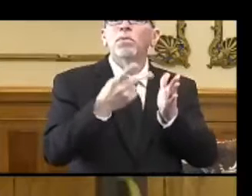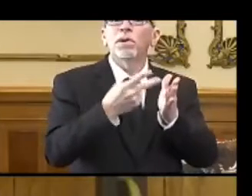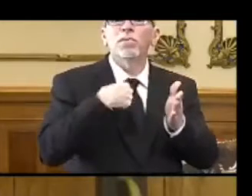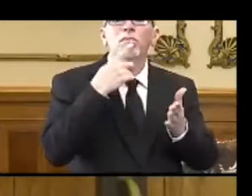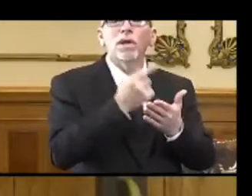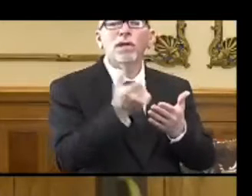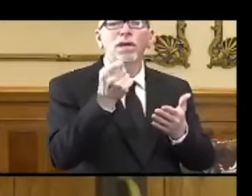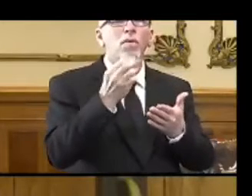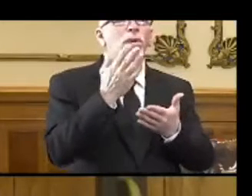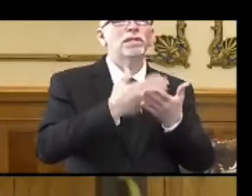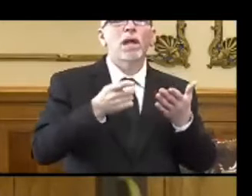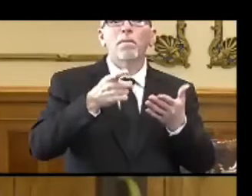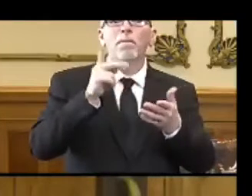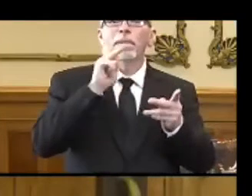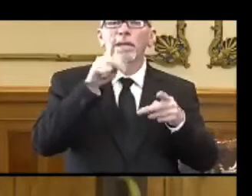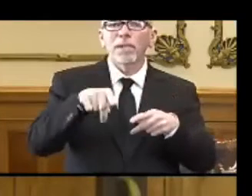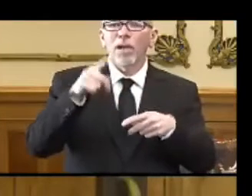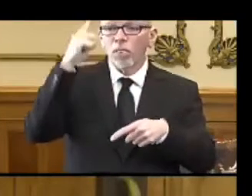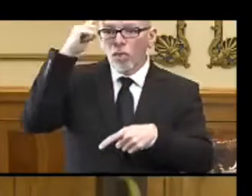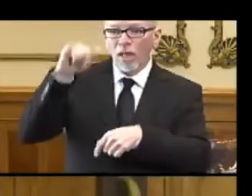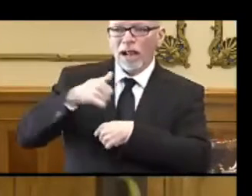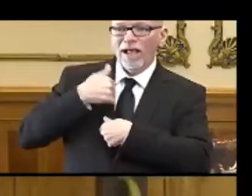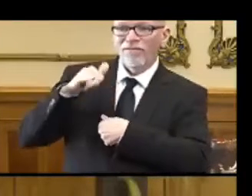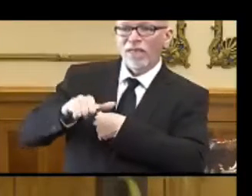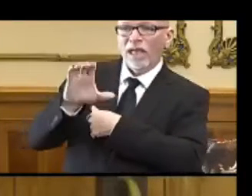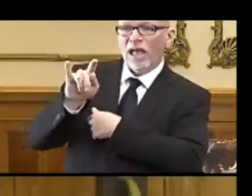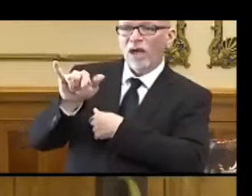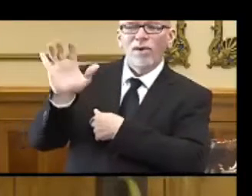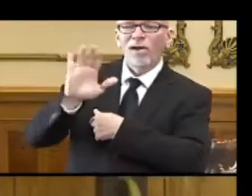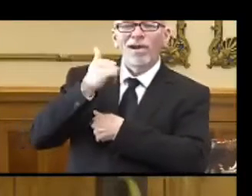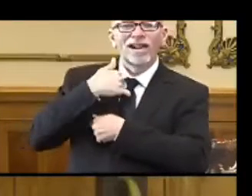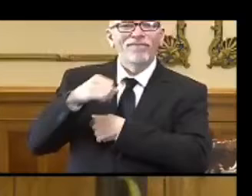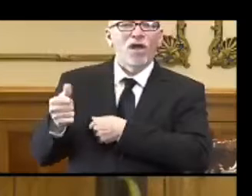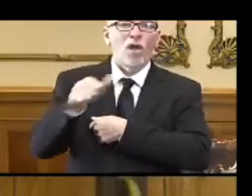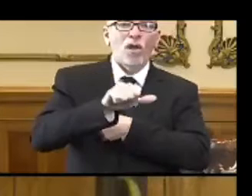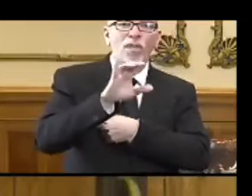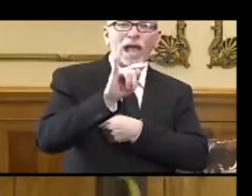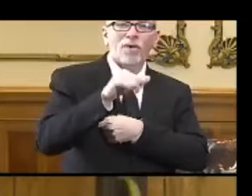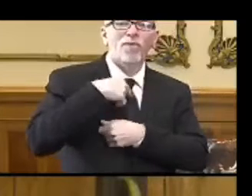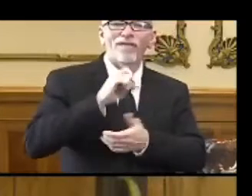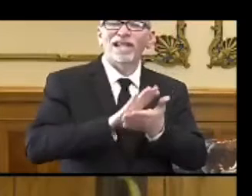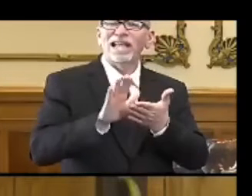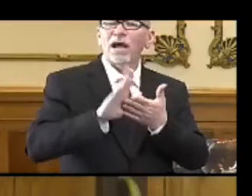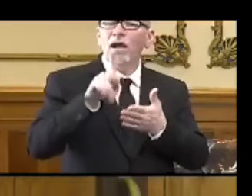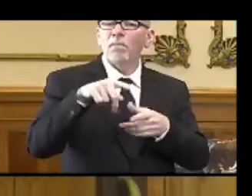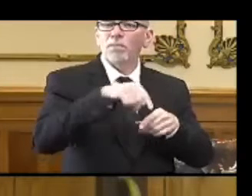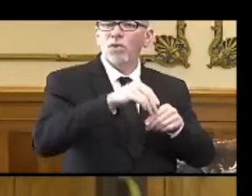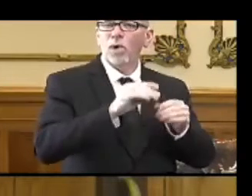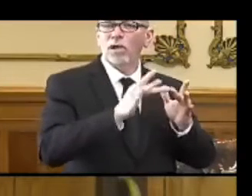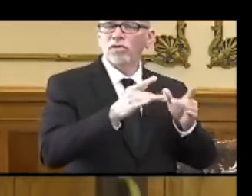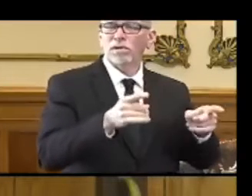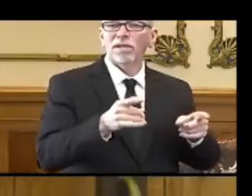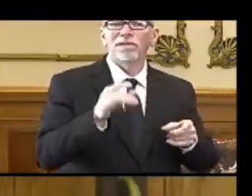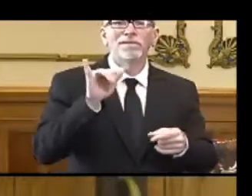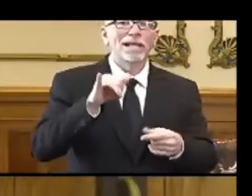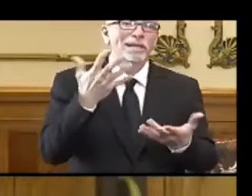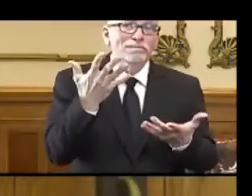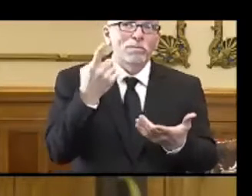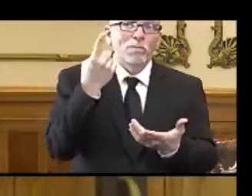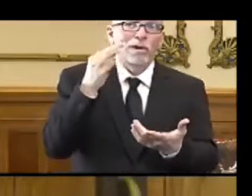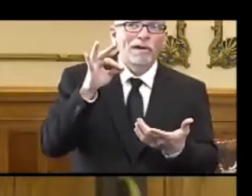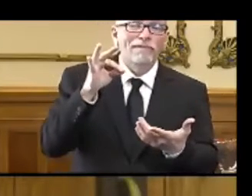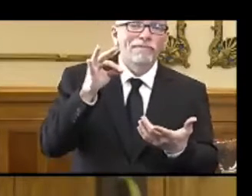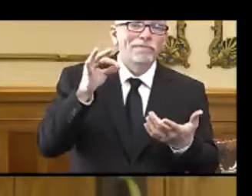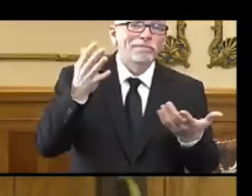counties of residence as we clean the data up on the back end. This is the reality of reporting information in a live